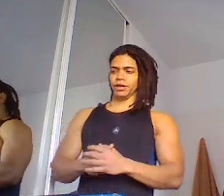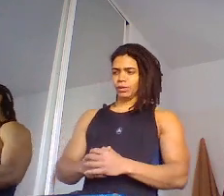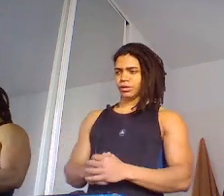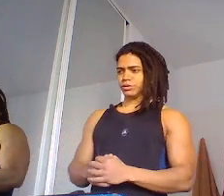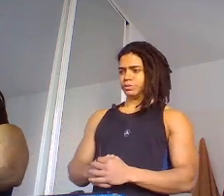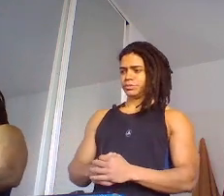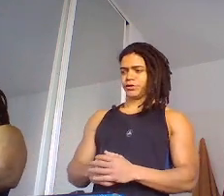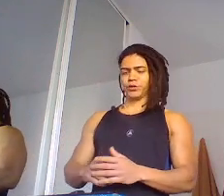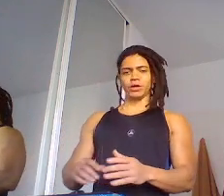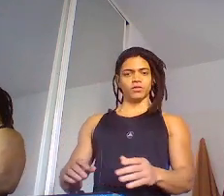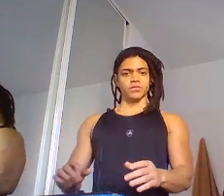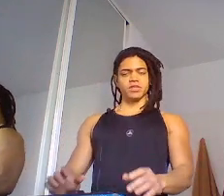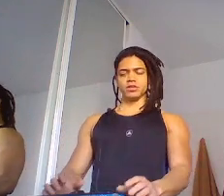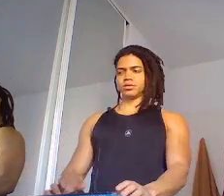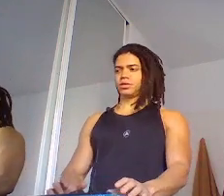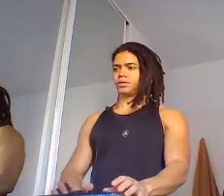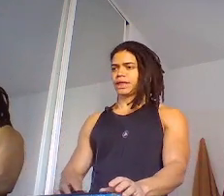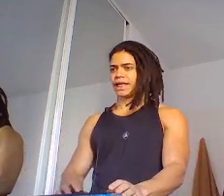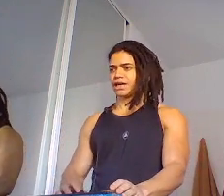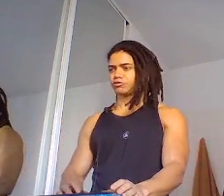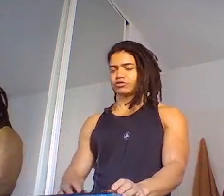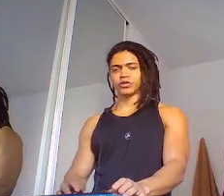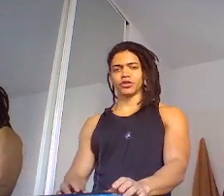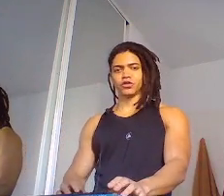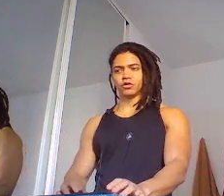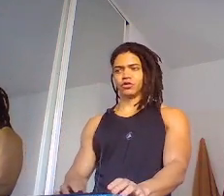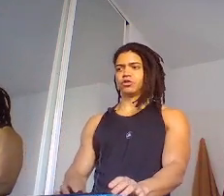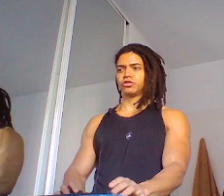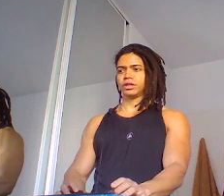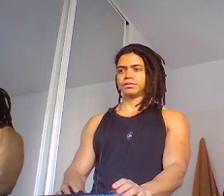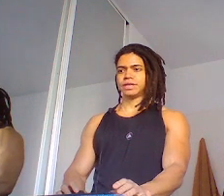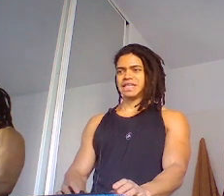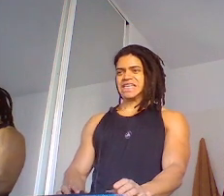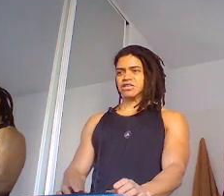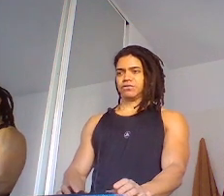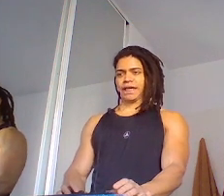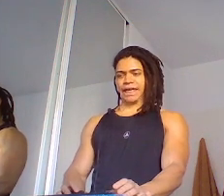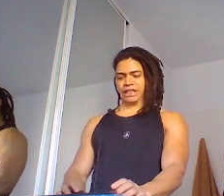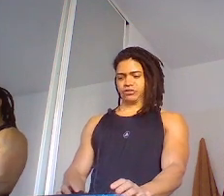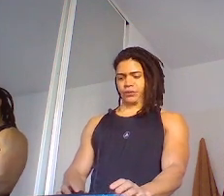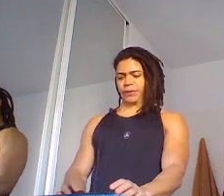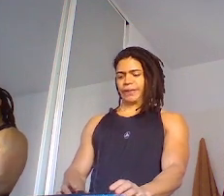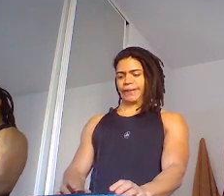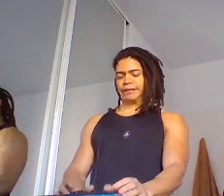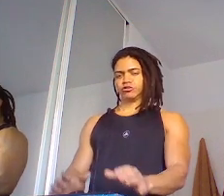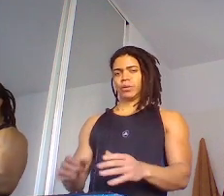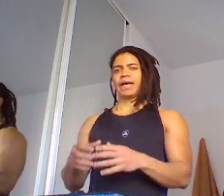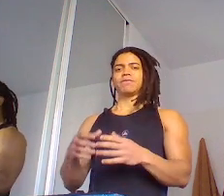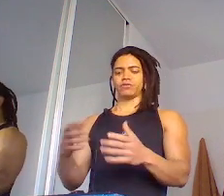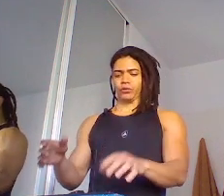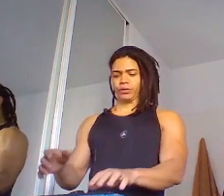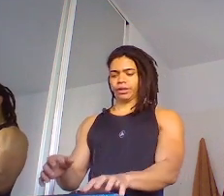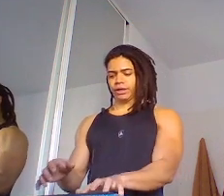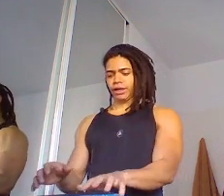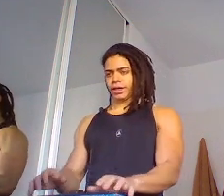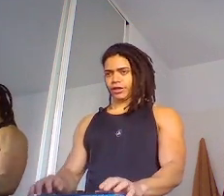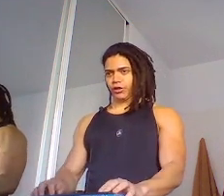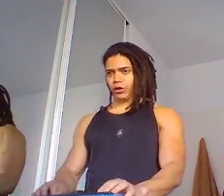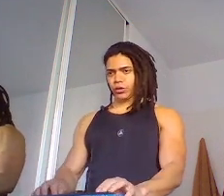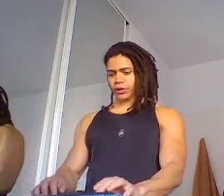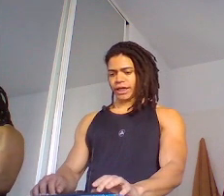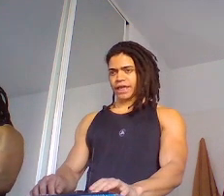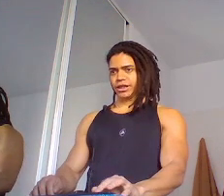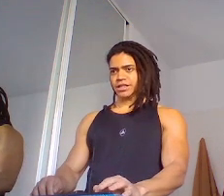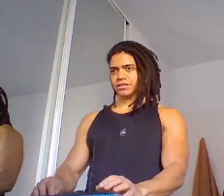Hello and welcome to another video on how to secure yourself financially. So after